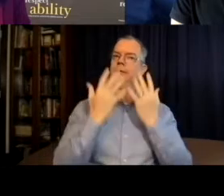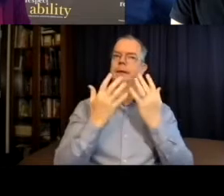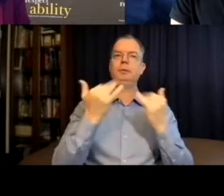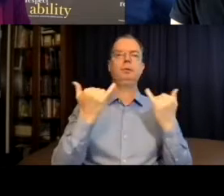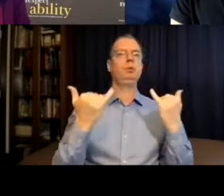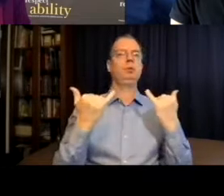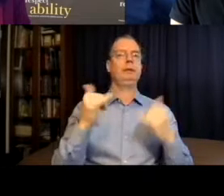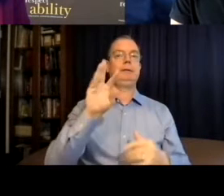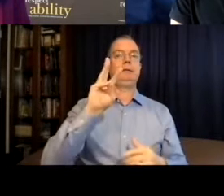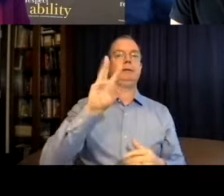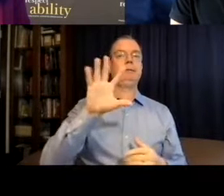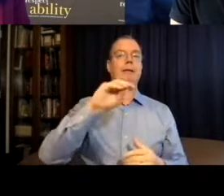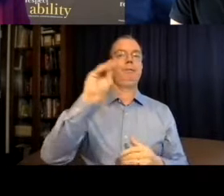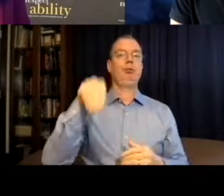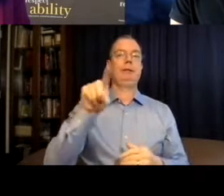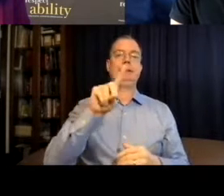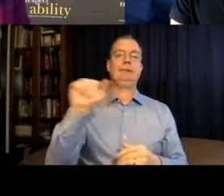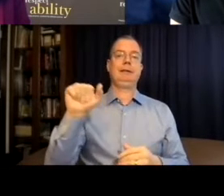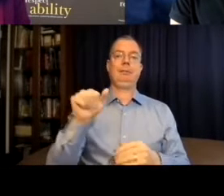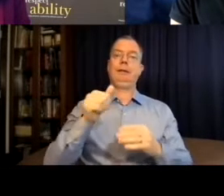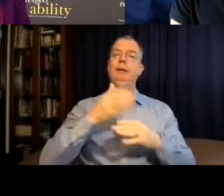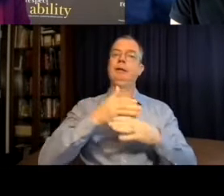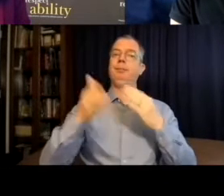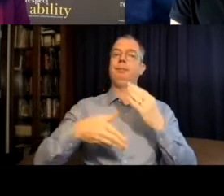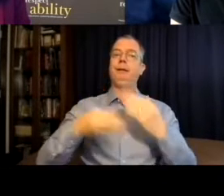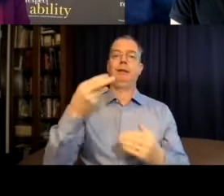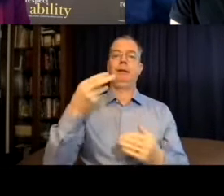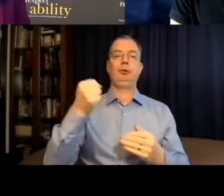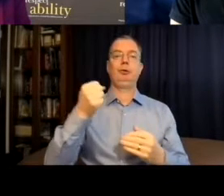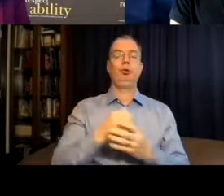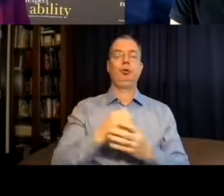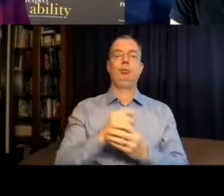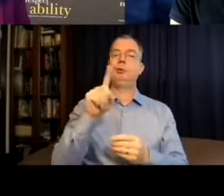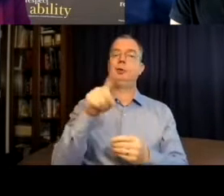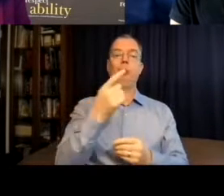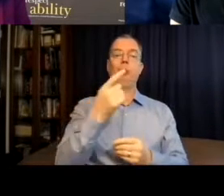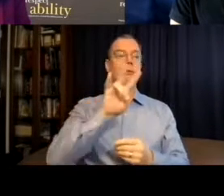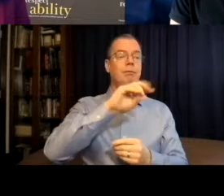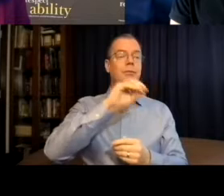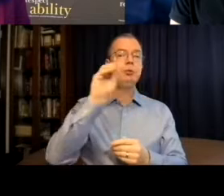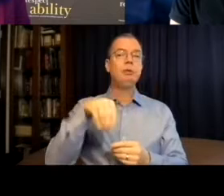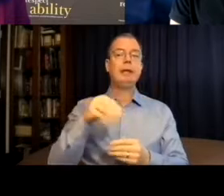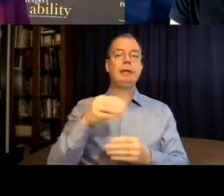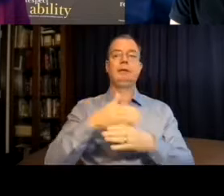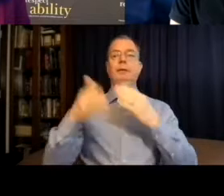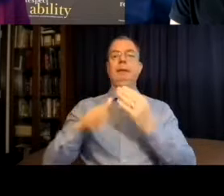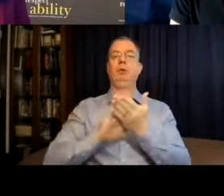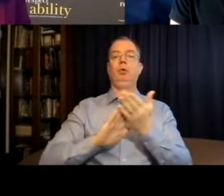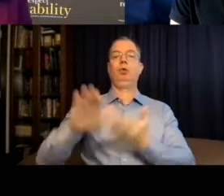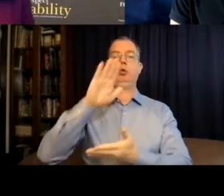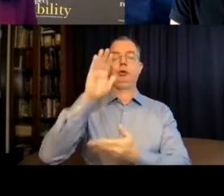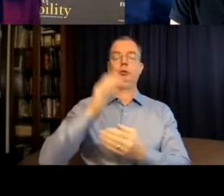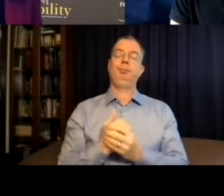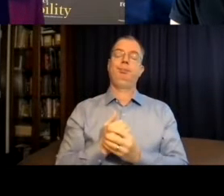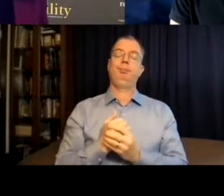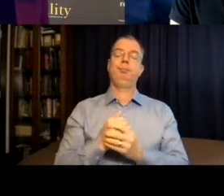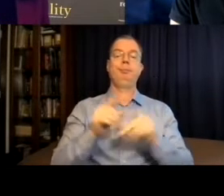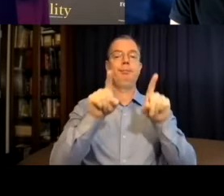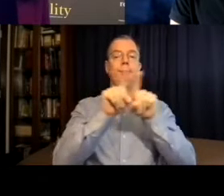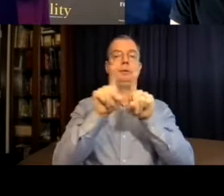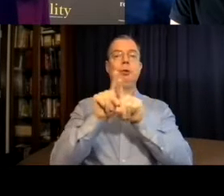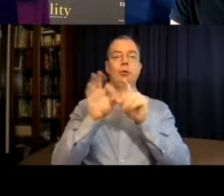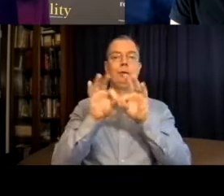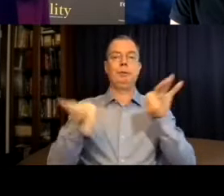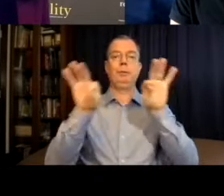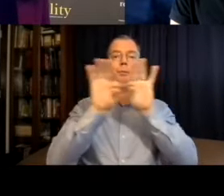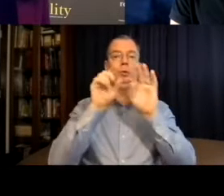That's really what we're about at RespectAbility, unlocking potential and enabling people with disabilities to have more opportunities to use their talents. Today,